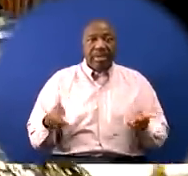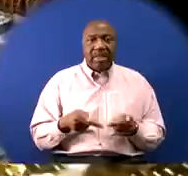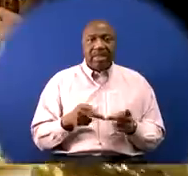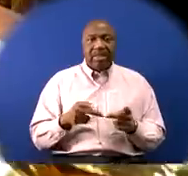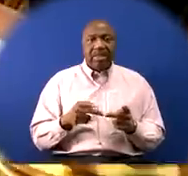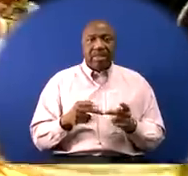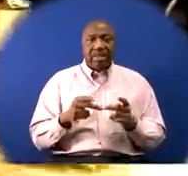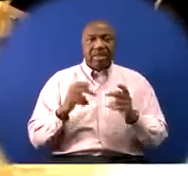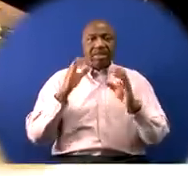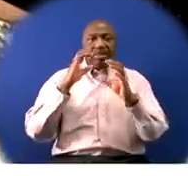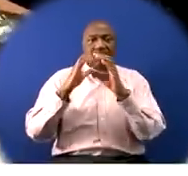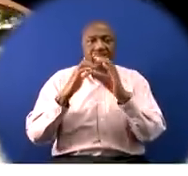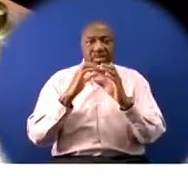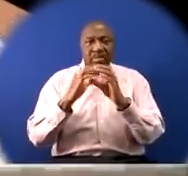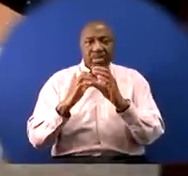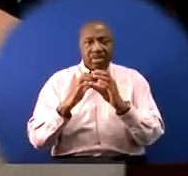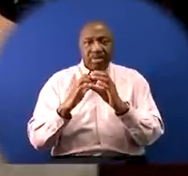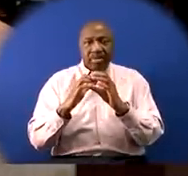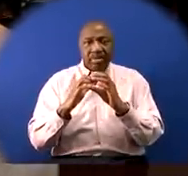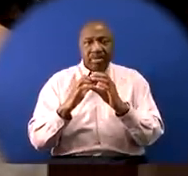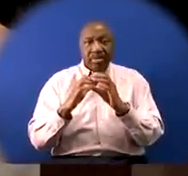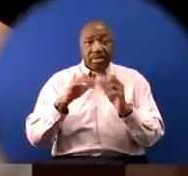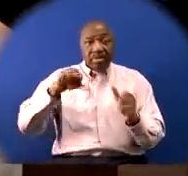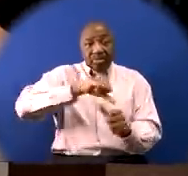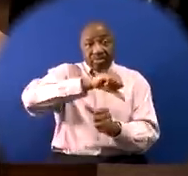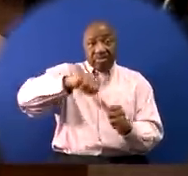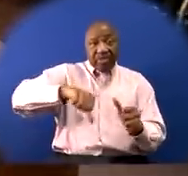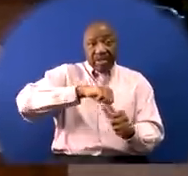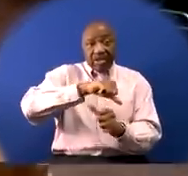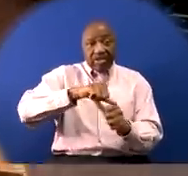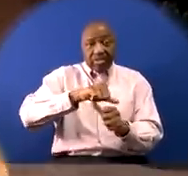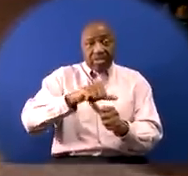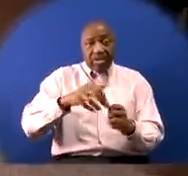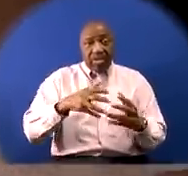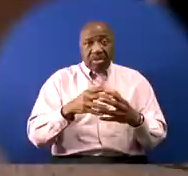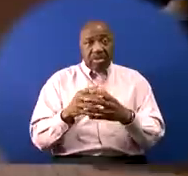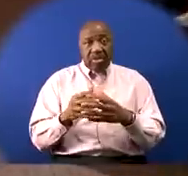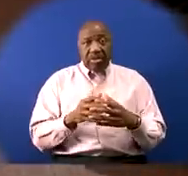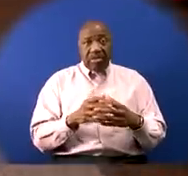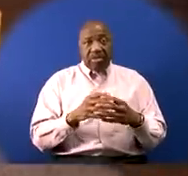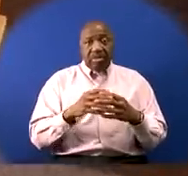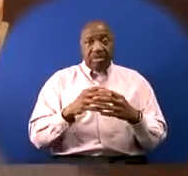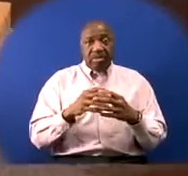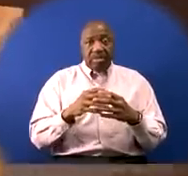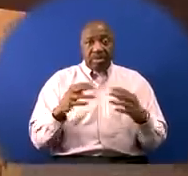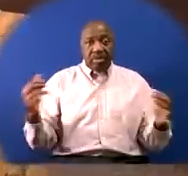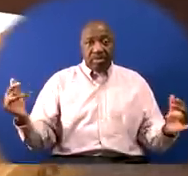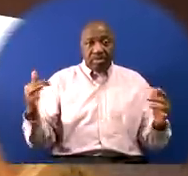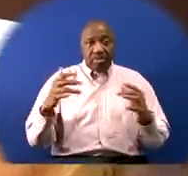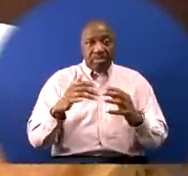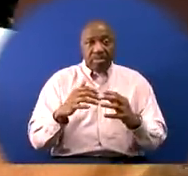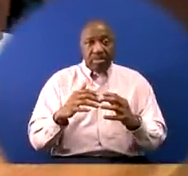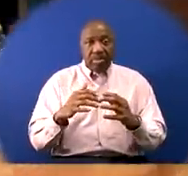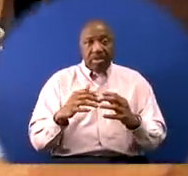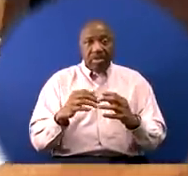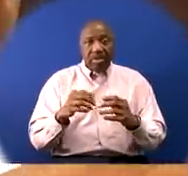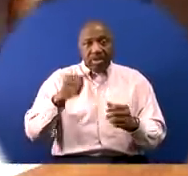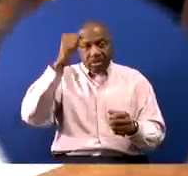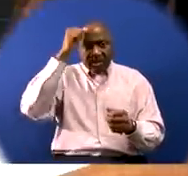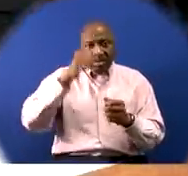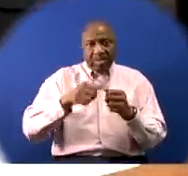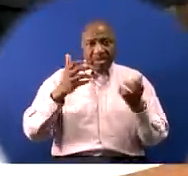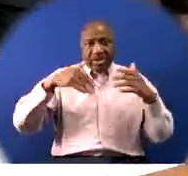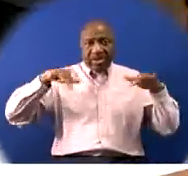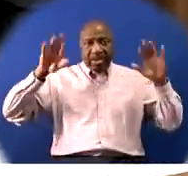communion, where with fellowship, with unity, we gather together to remember the sacrifice of